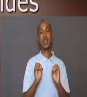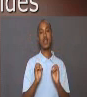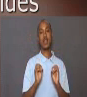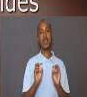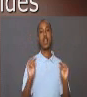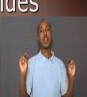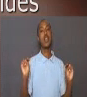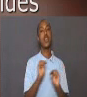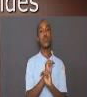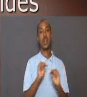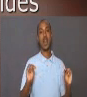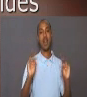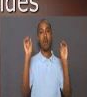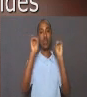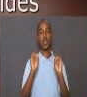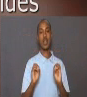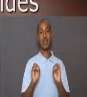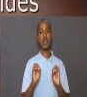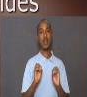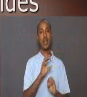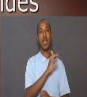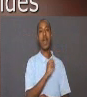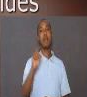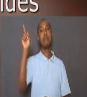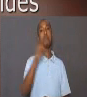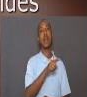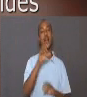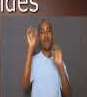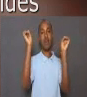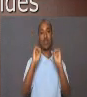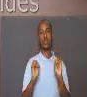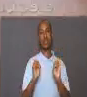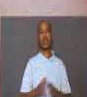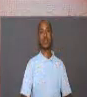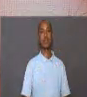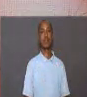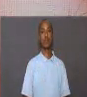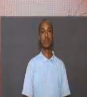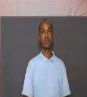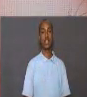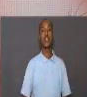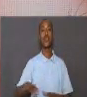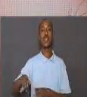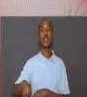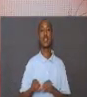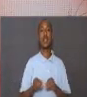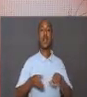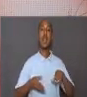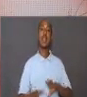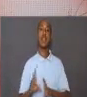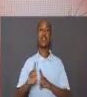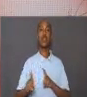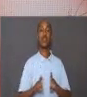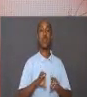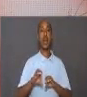oxides, neutral oxides, and peroxides. Students, let us do